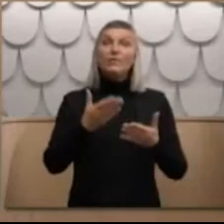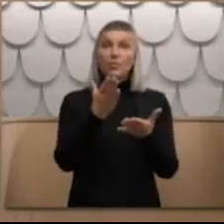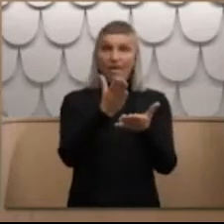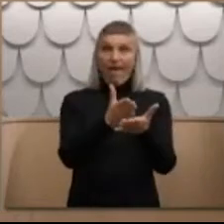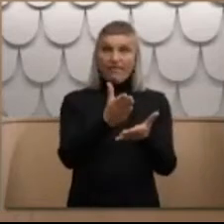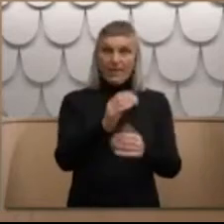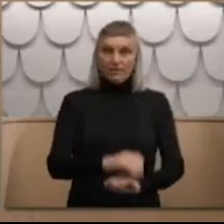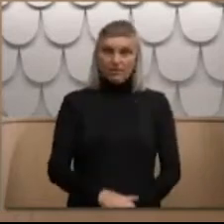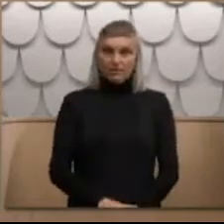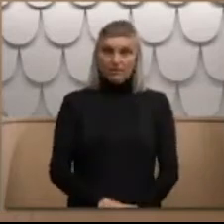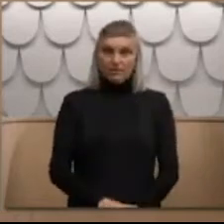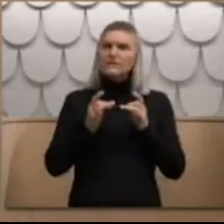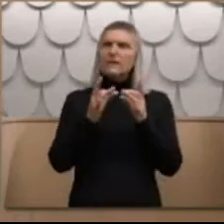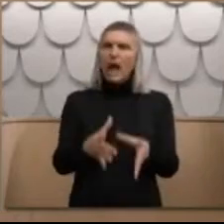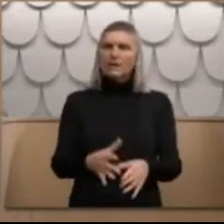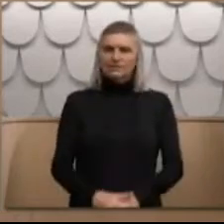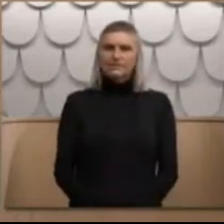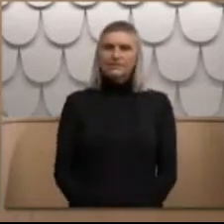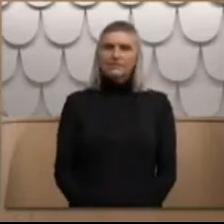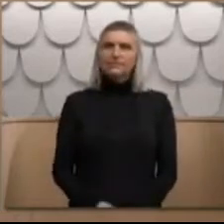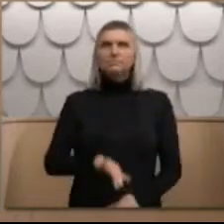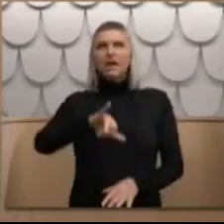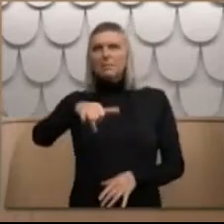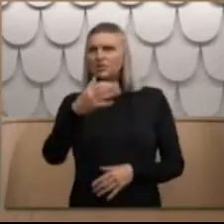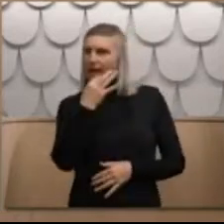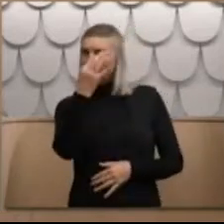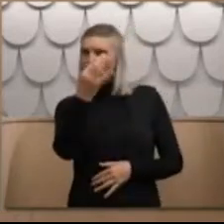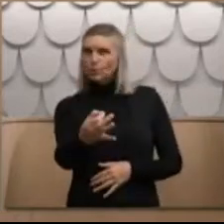affirmation so that we can get started. Just to ask you,